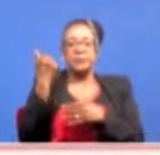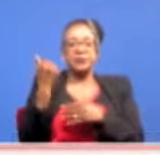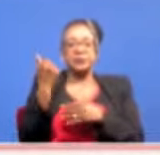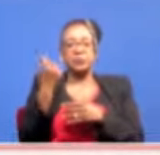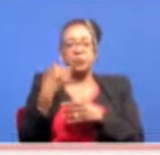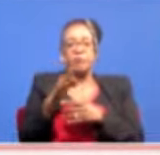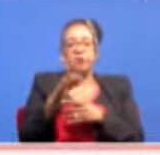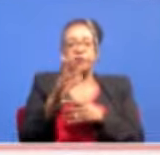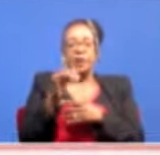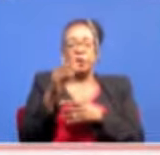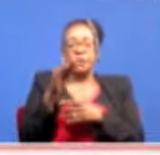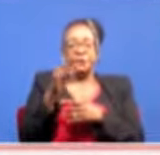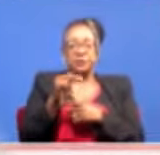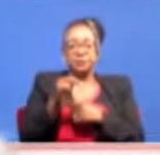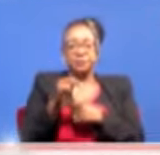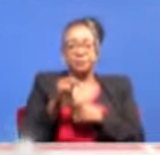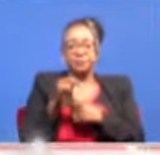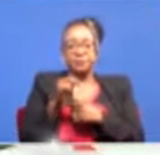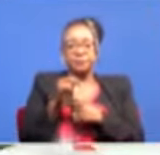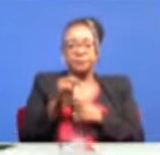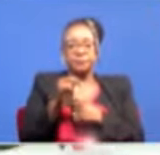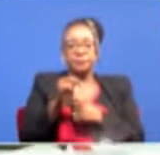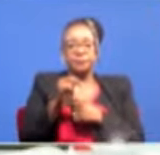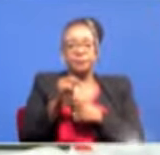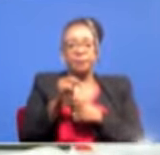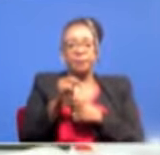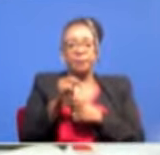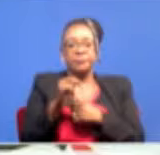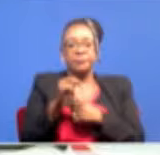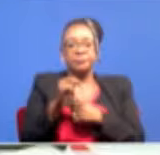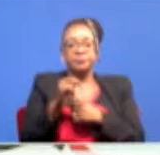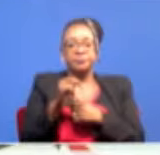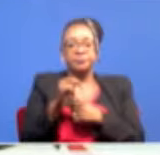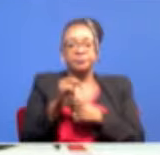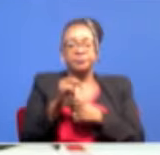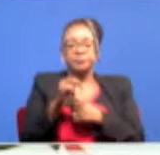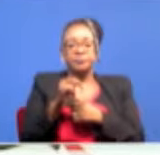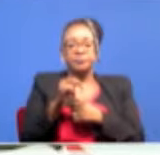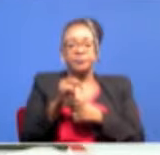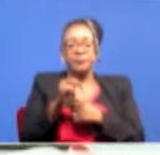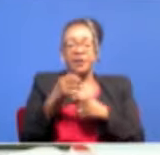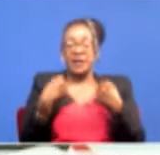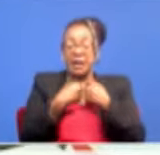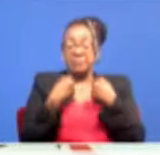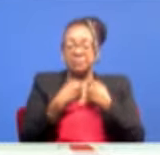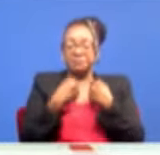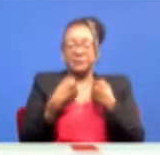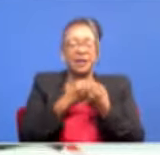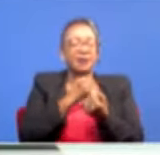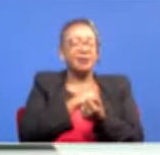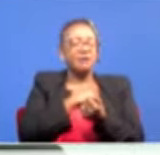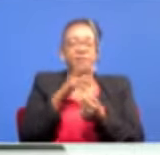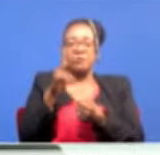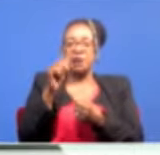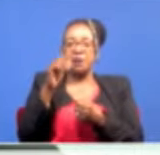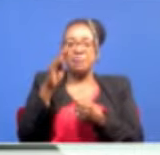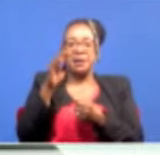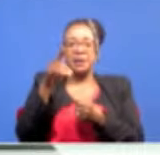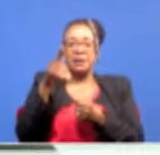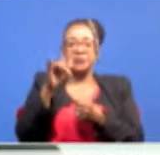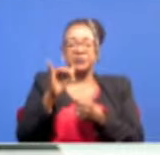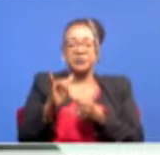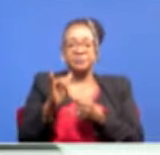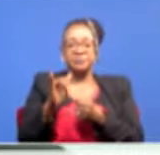tournament accolade. It's a passion. The game is really interesting. I really love Kabbadi. Kabbadi is once you get on the